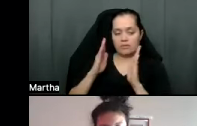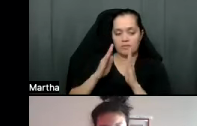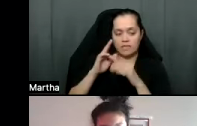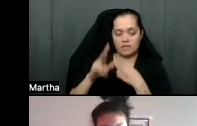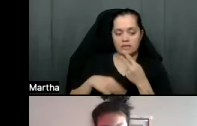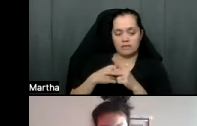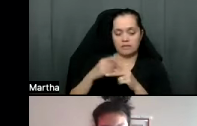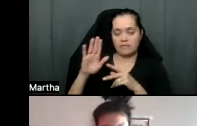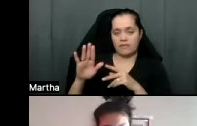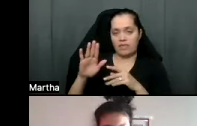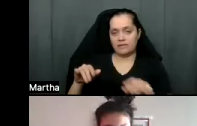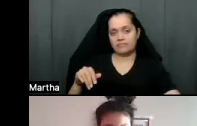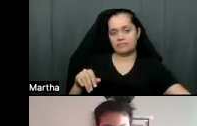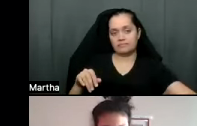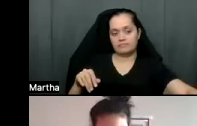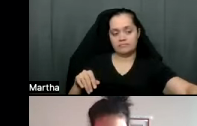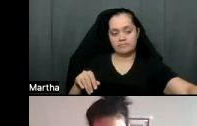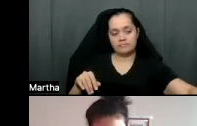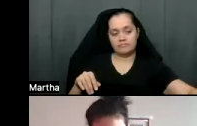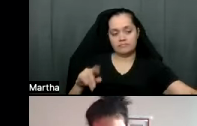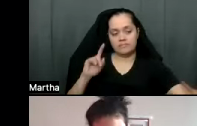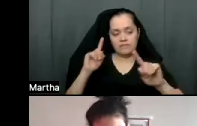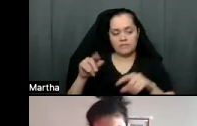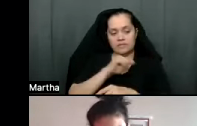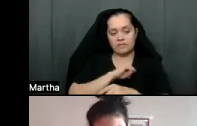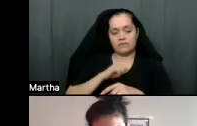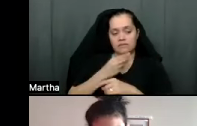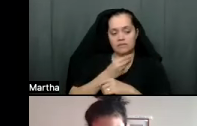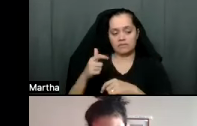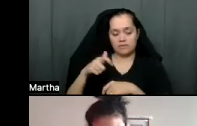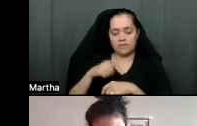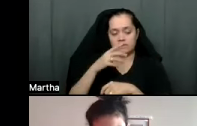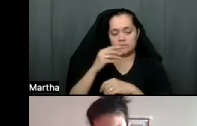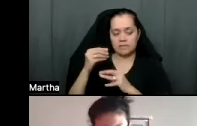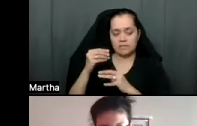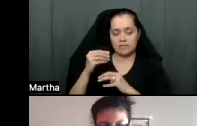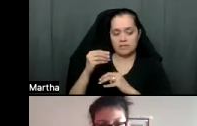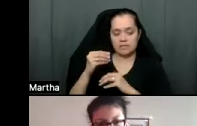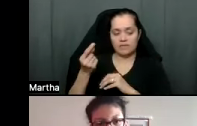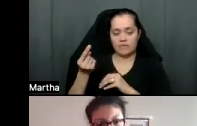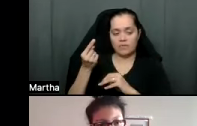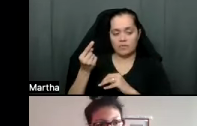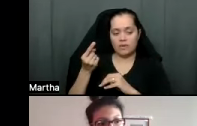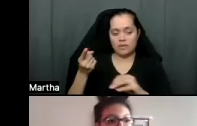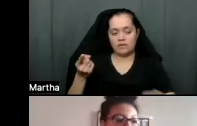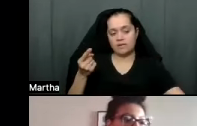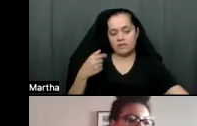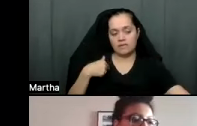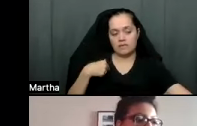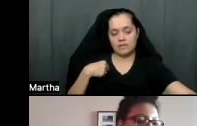versions of that. I've been to Atlanta a few times, and there's one of these that